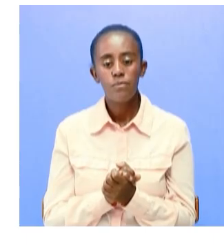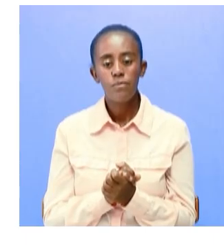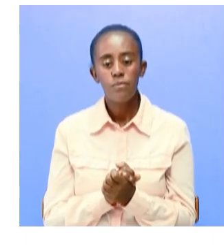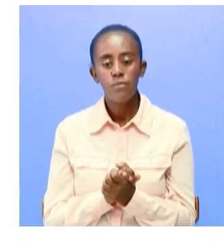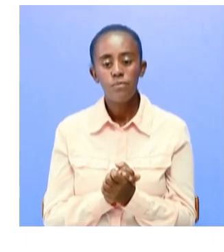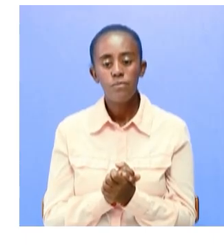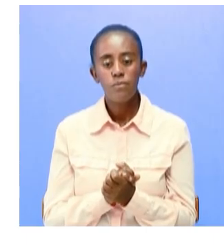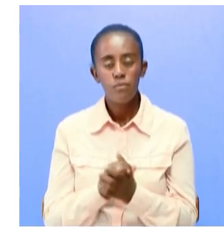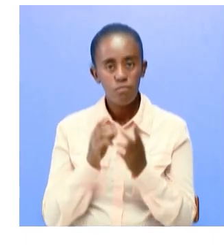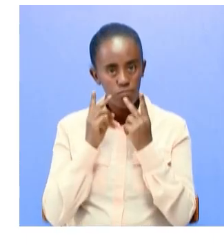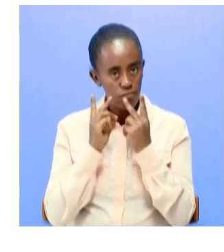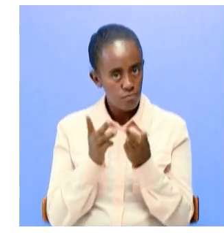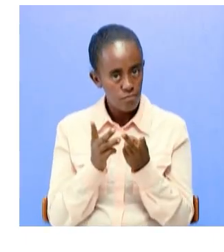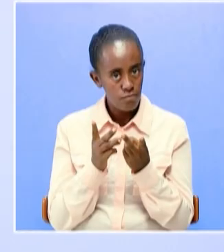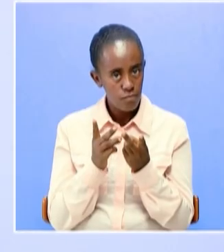Look,